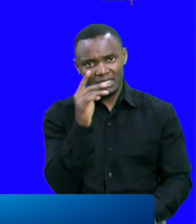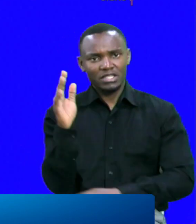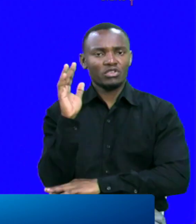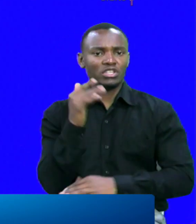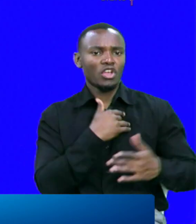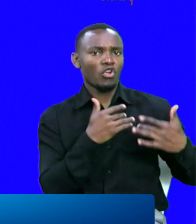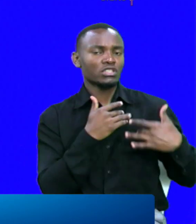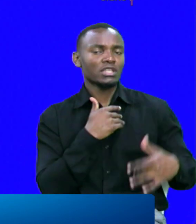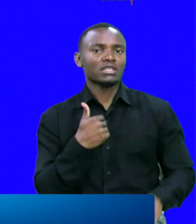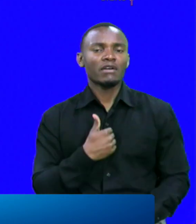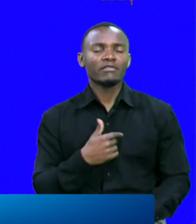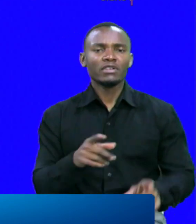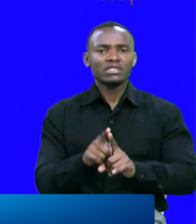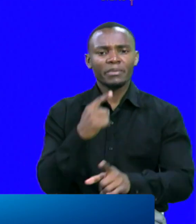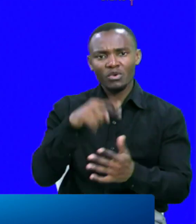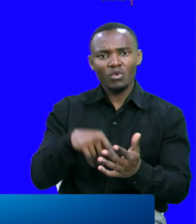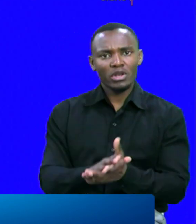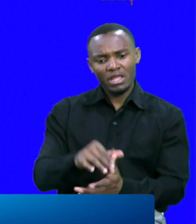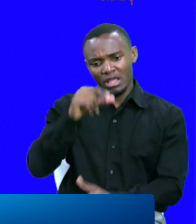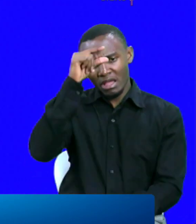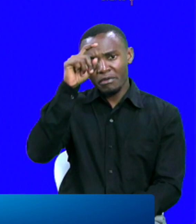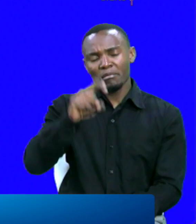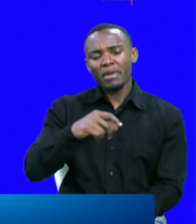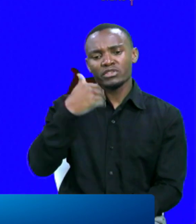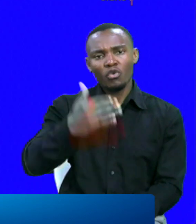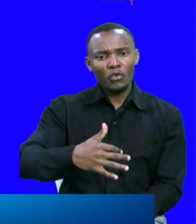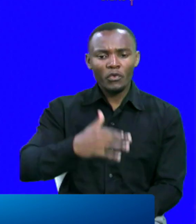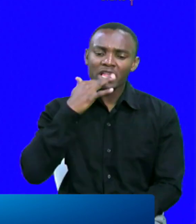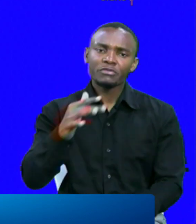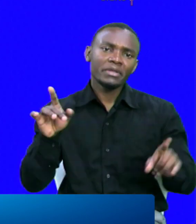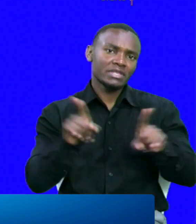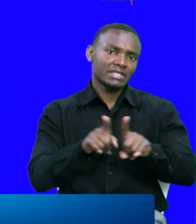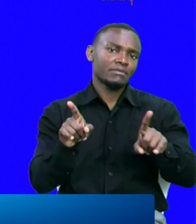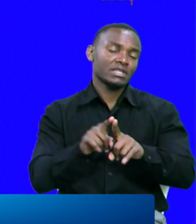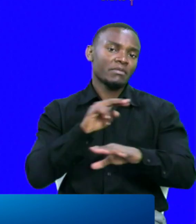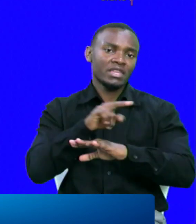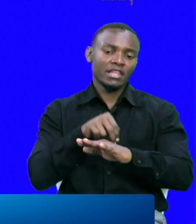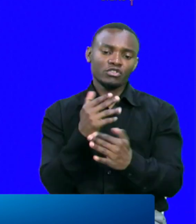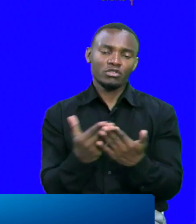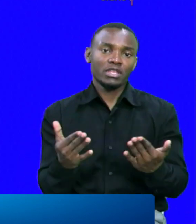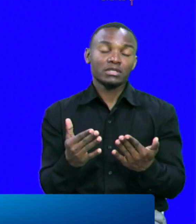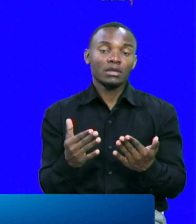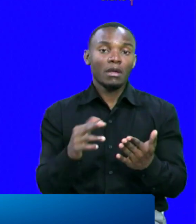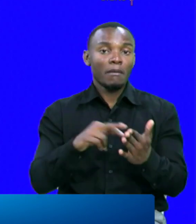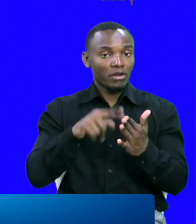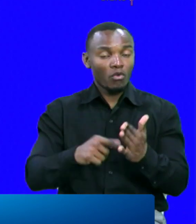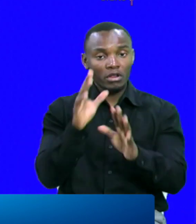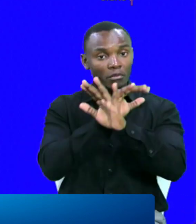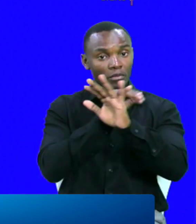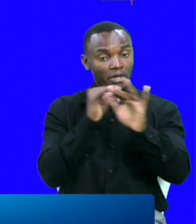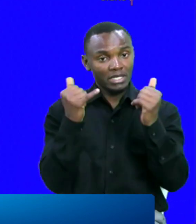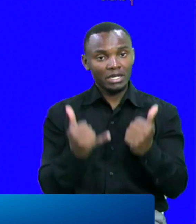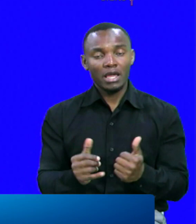day later, who, contrary to his colleague, suspended the project and ordered investigations into the same, citing